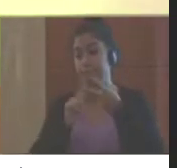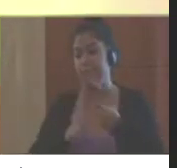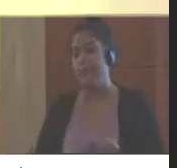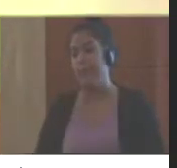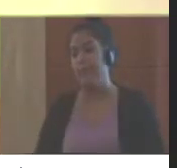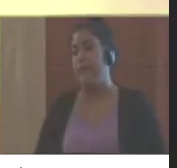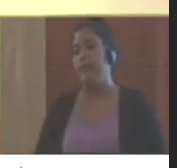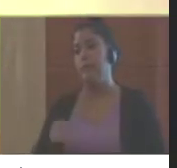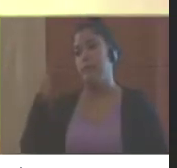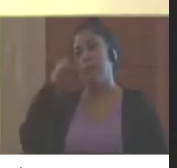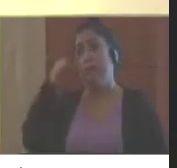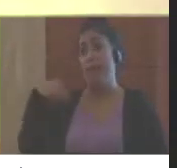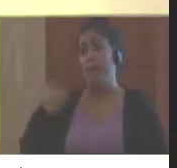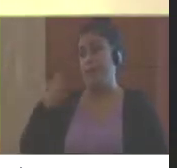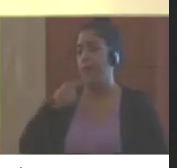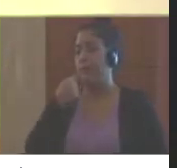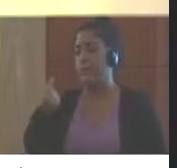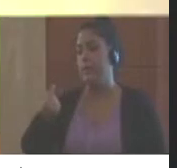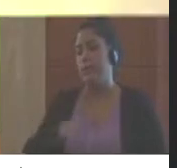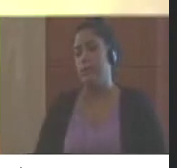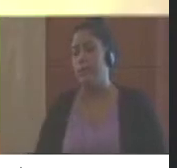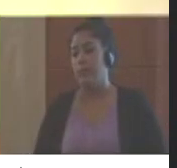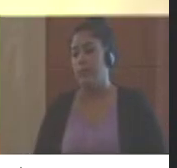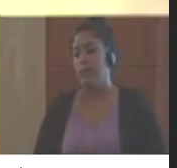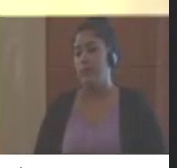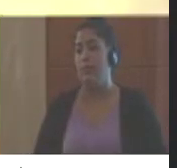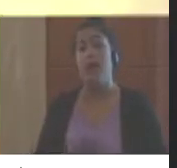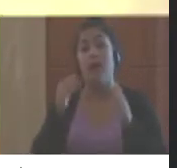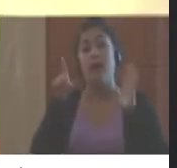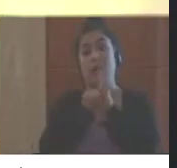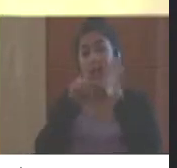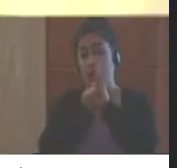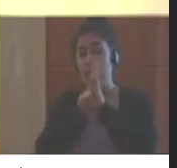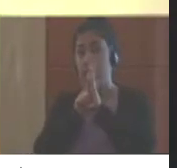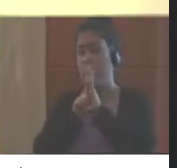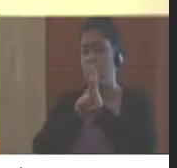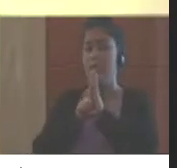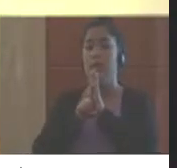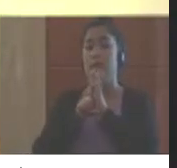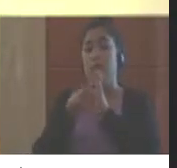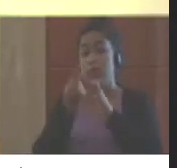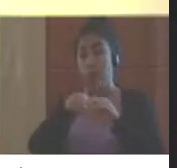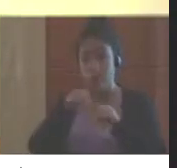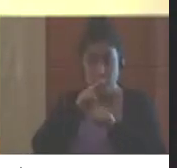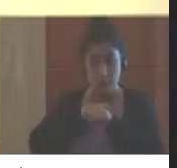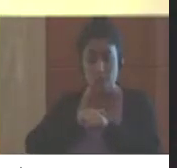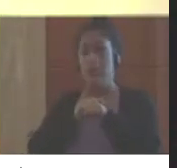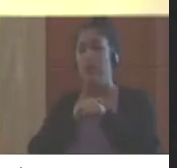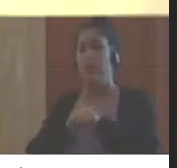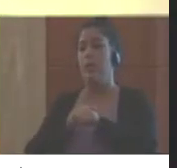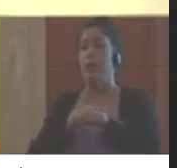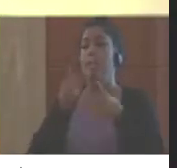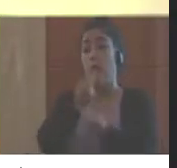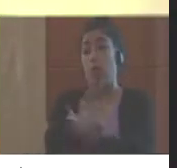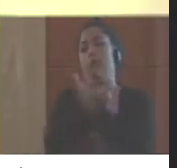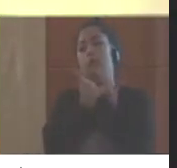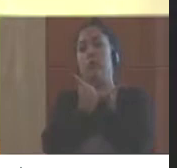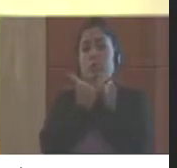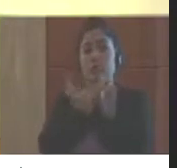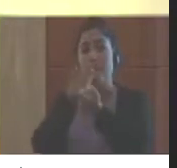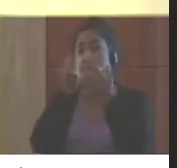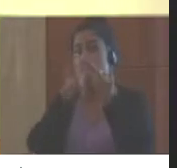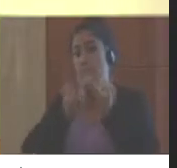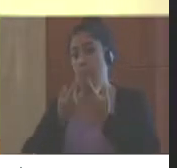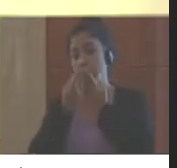face. We have a pending challenge, which is the regulatory framework. It is a national civil protection